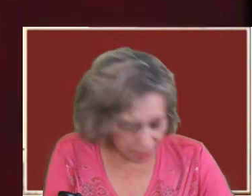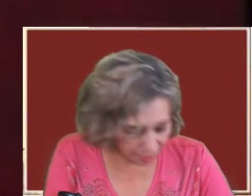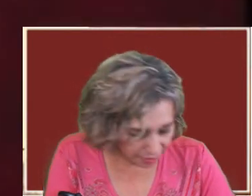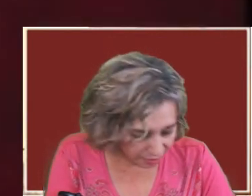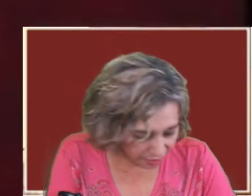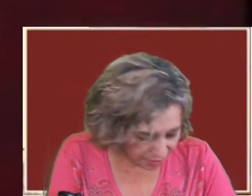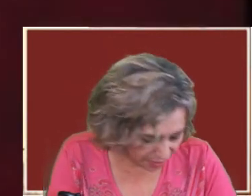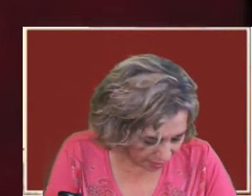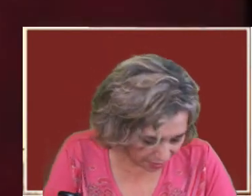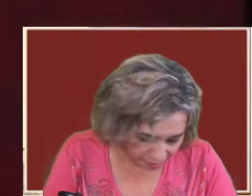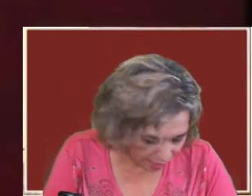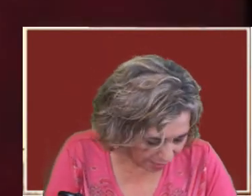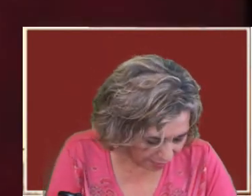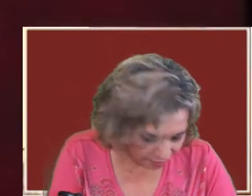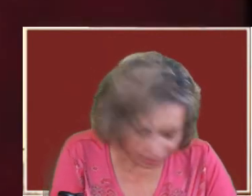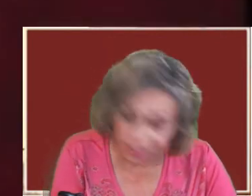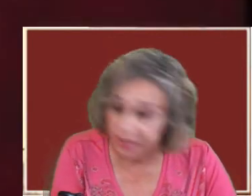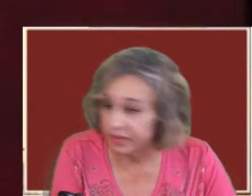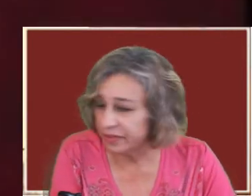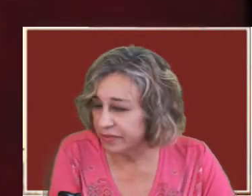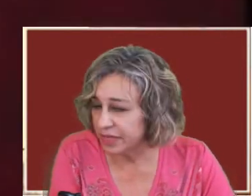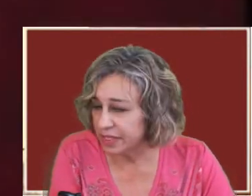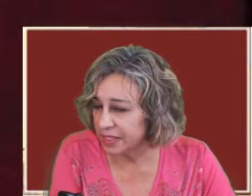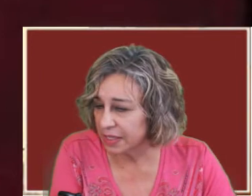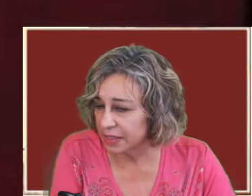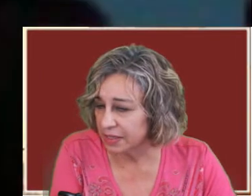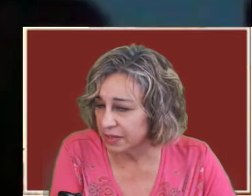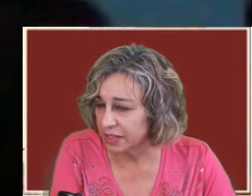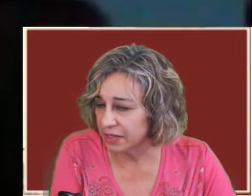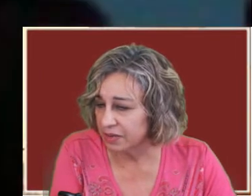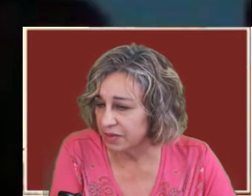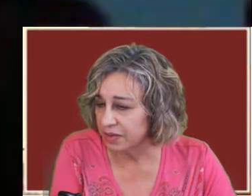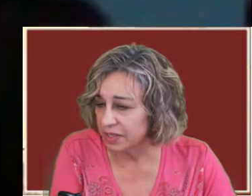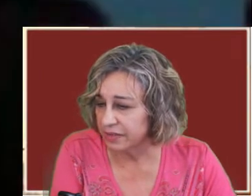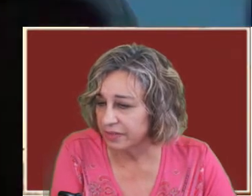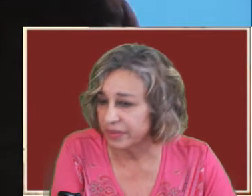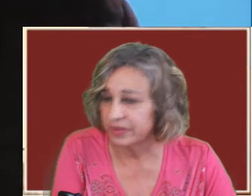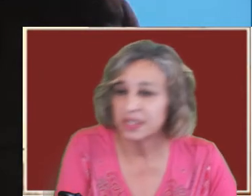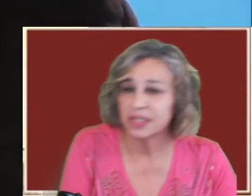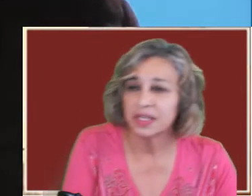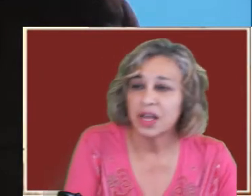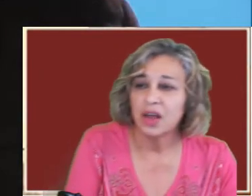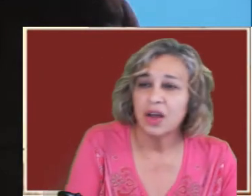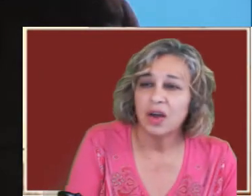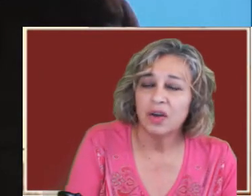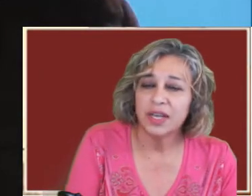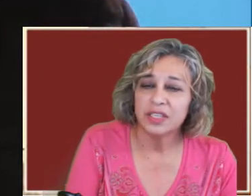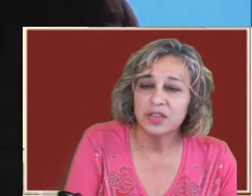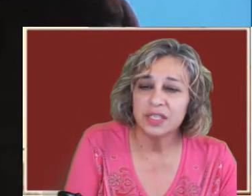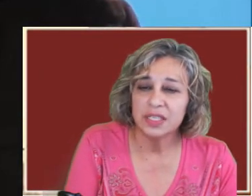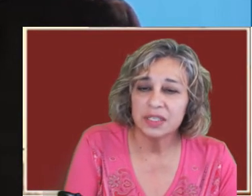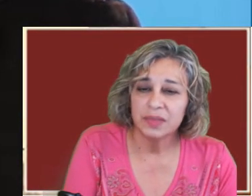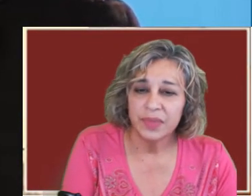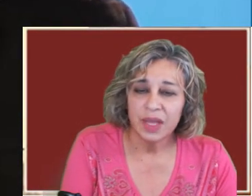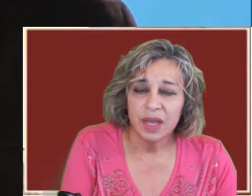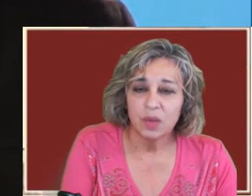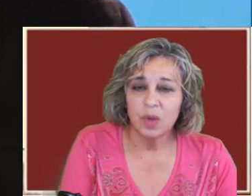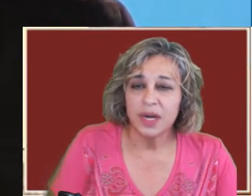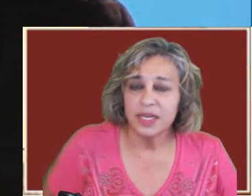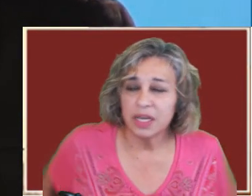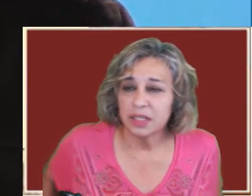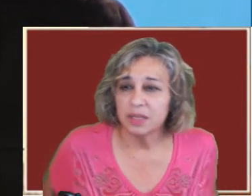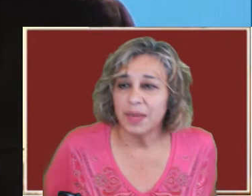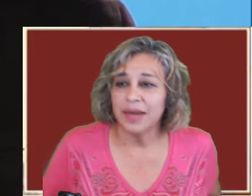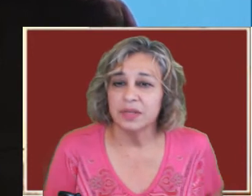We're talking 30, okay, I had 3756, so let's go to 3756. Okay, so this is where